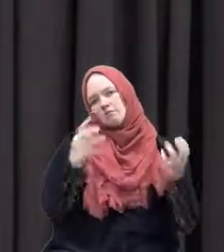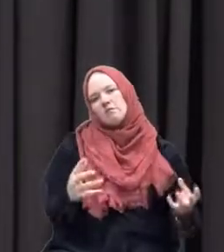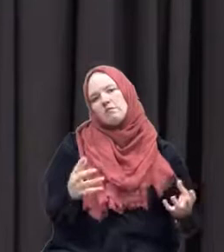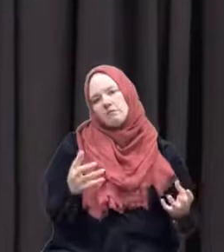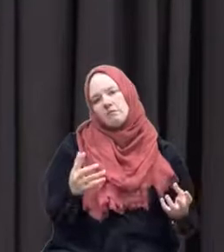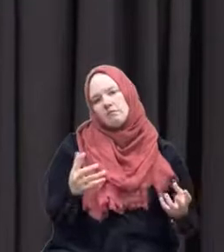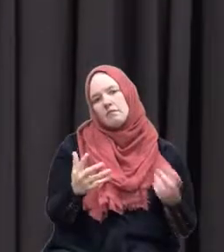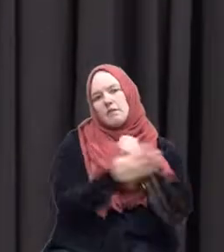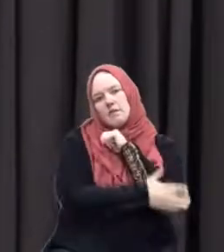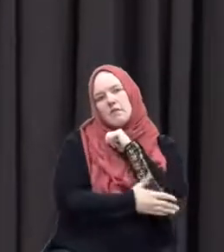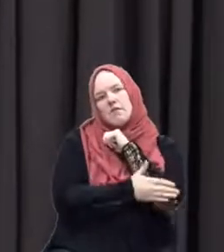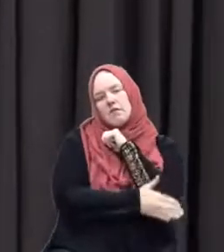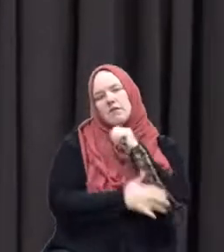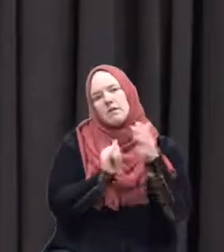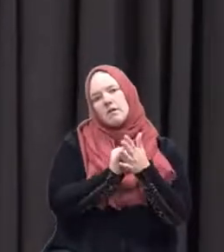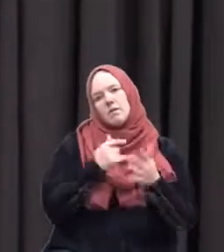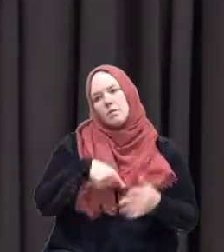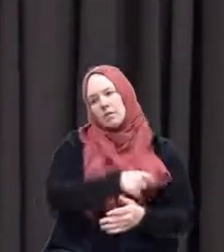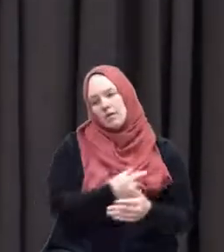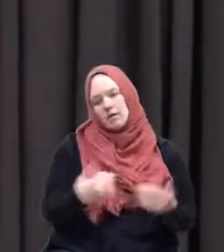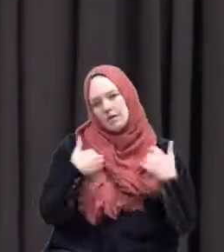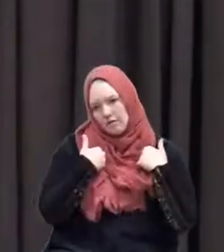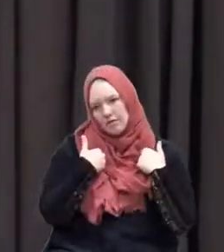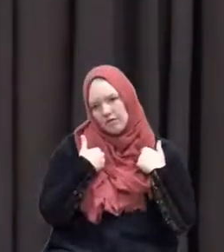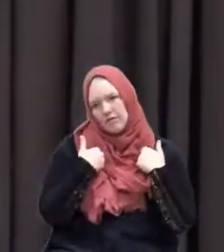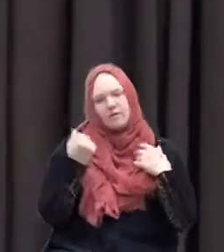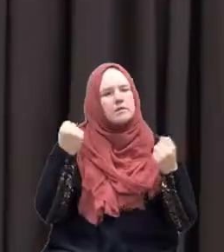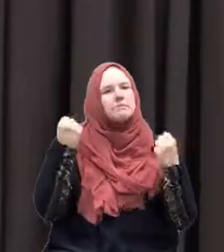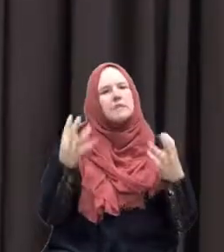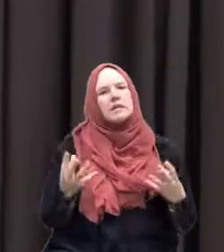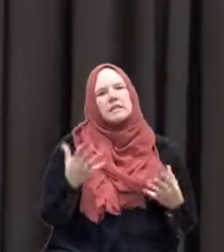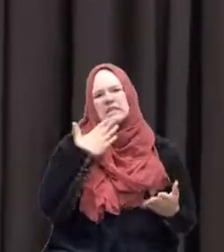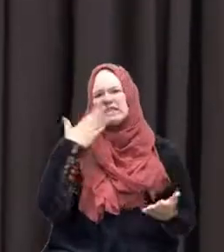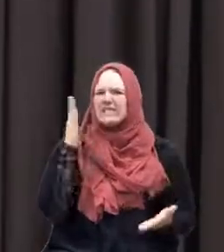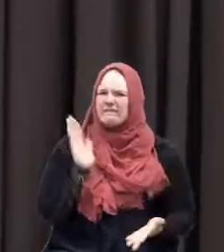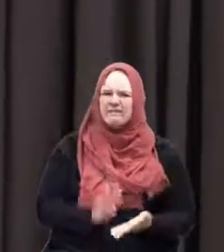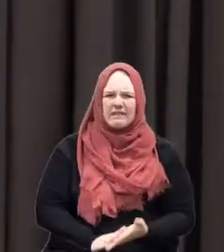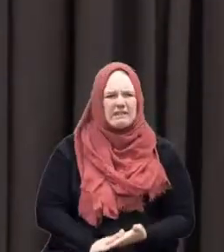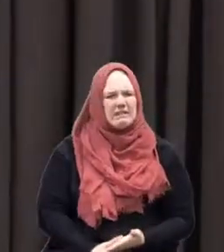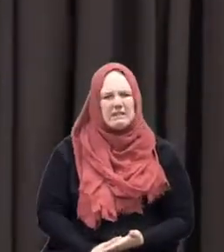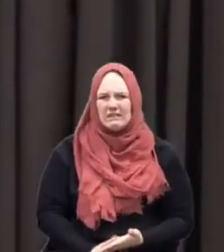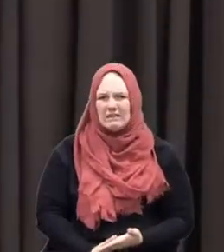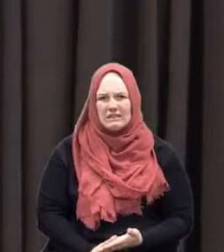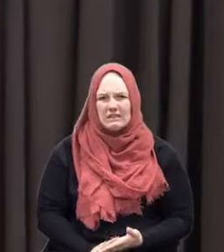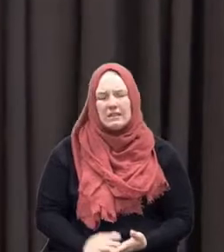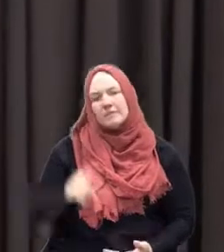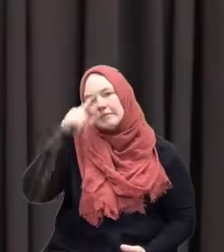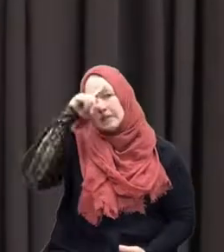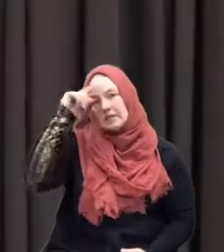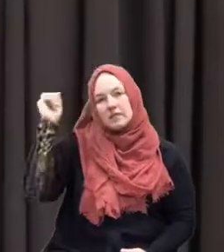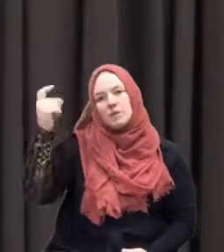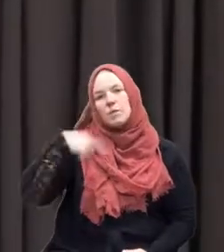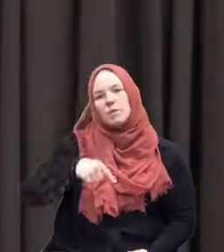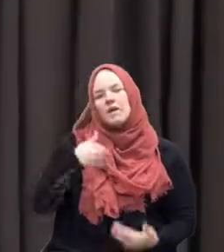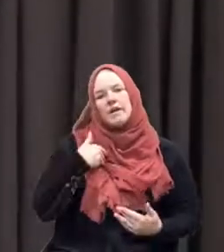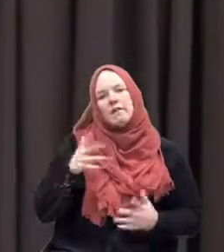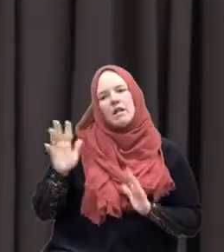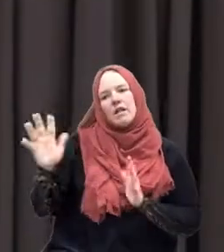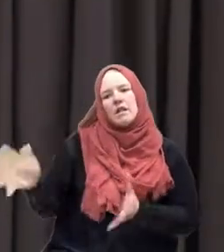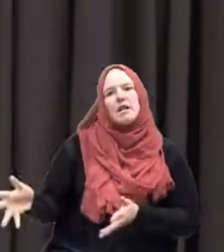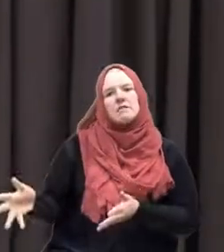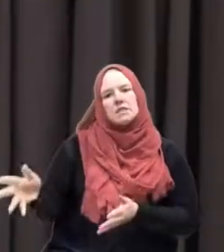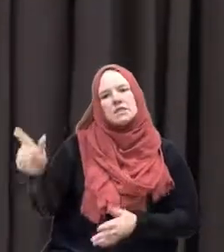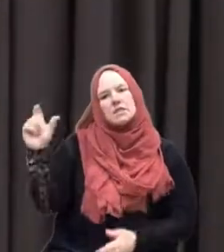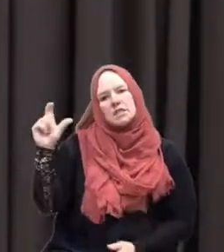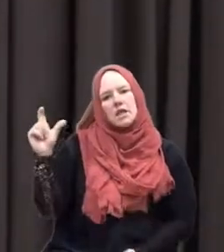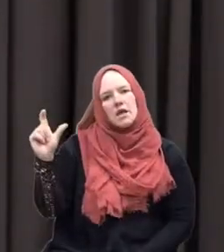many countries that we have, there is a lot of evil? Because we have